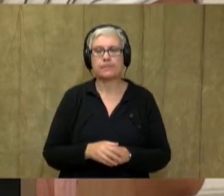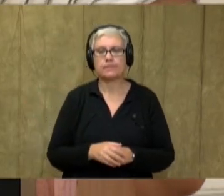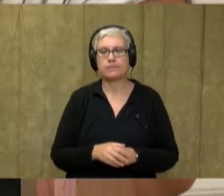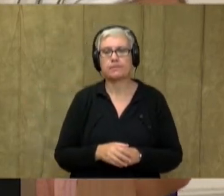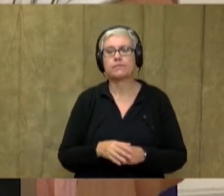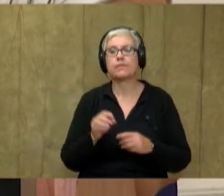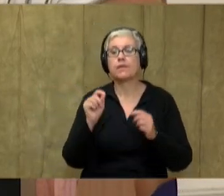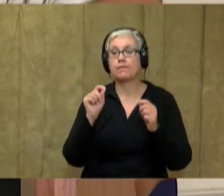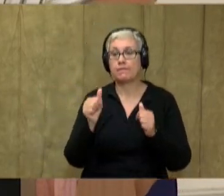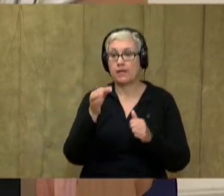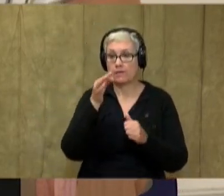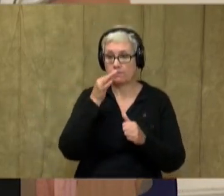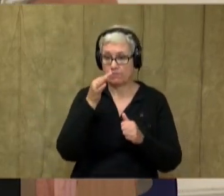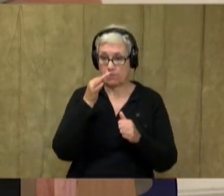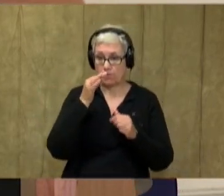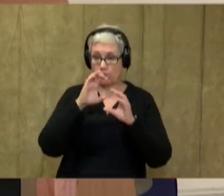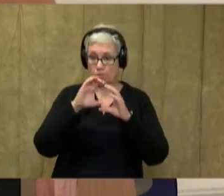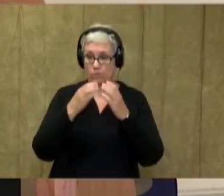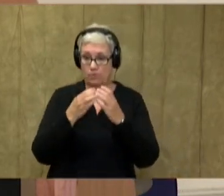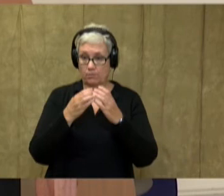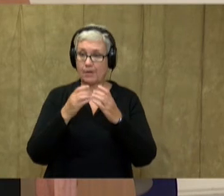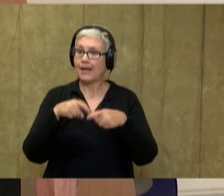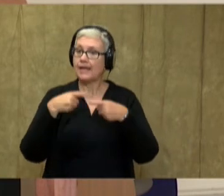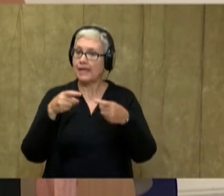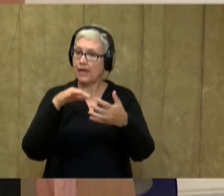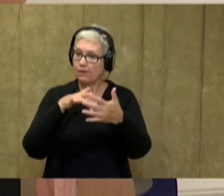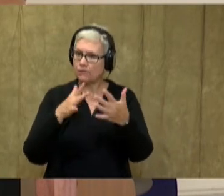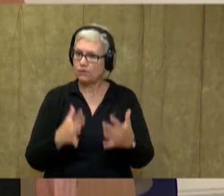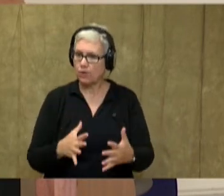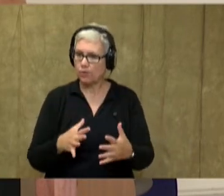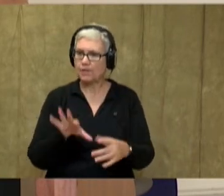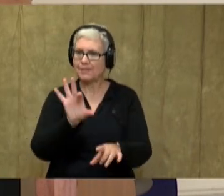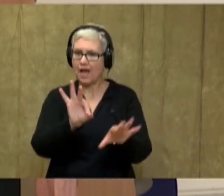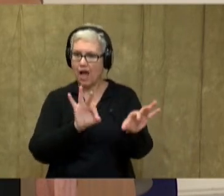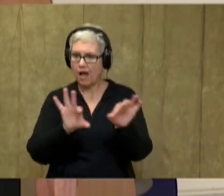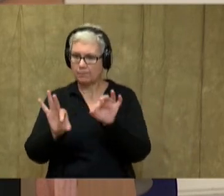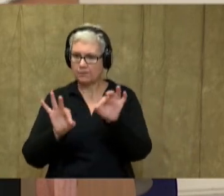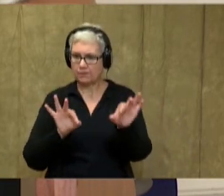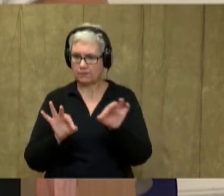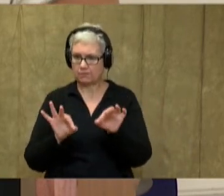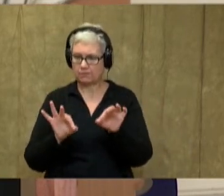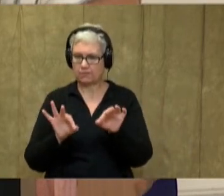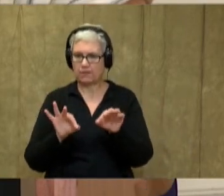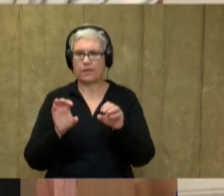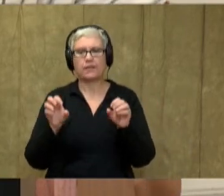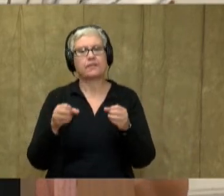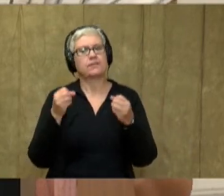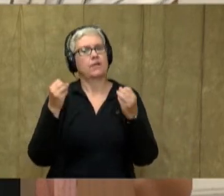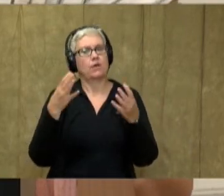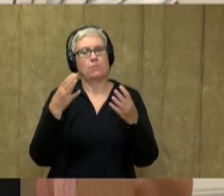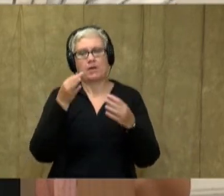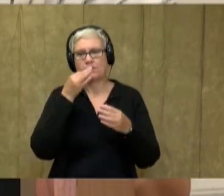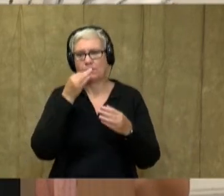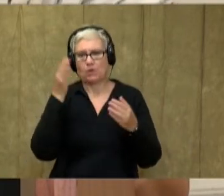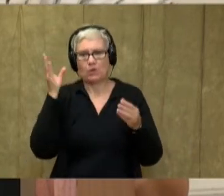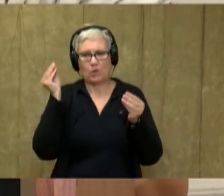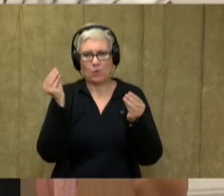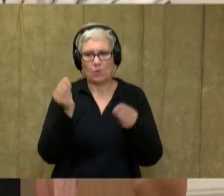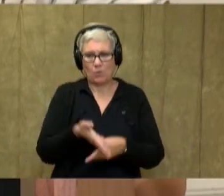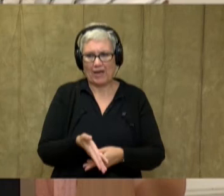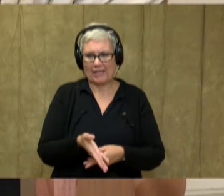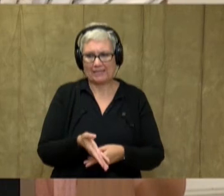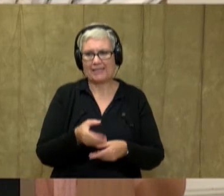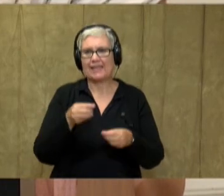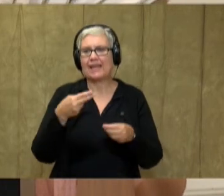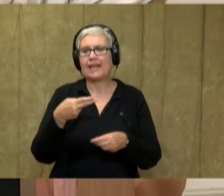fast food franchises give students options. So much food is wasted with traditional school lunches because they are not that appealing